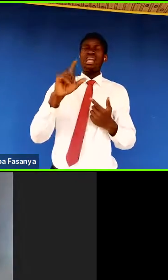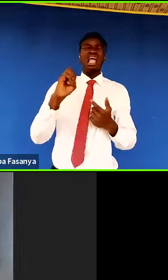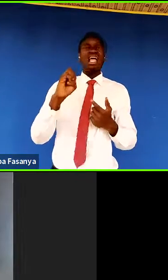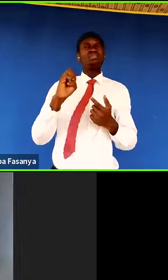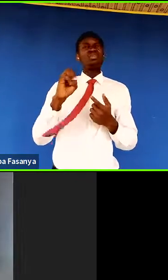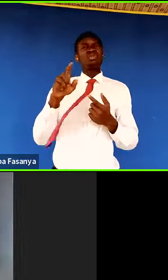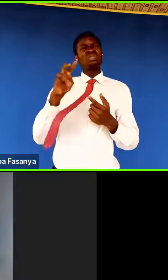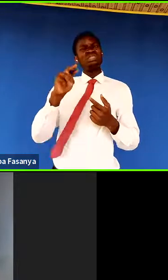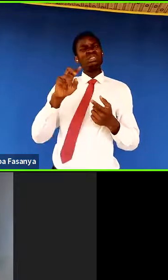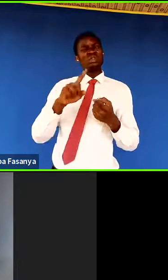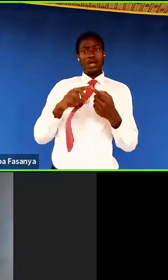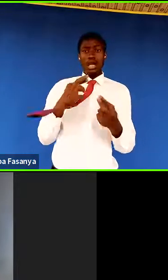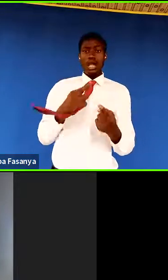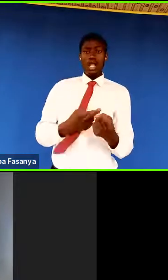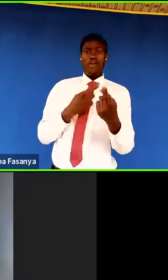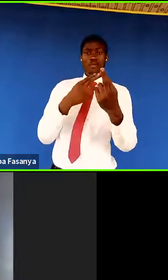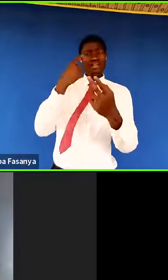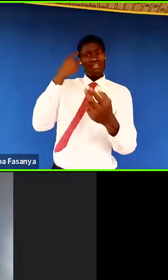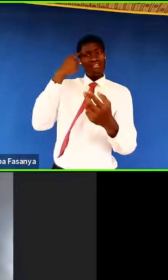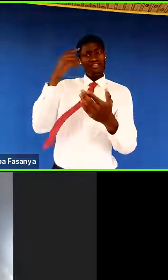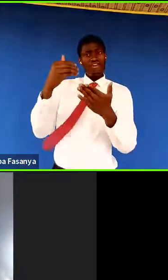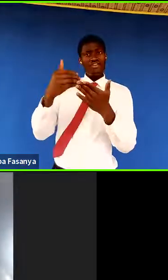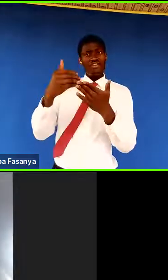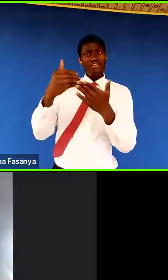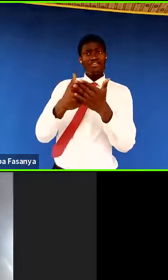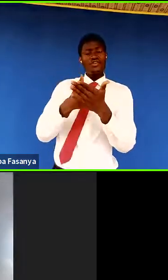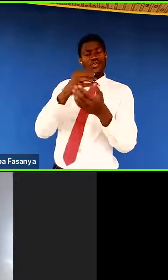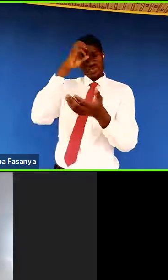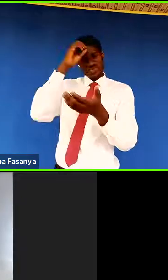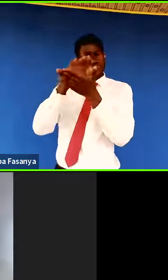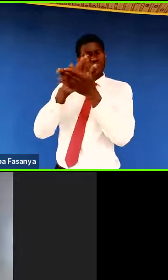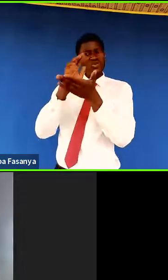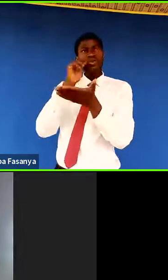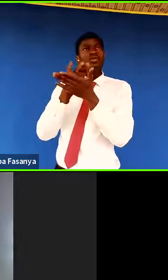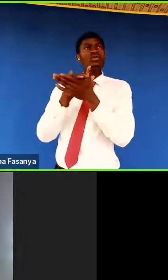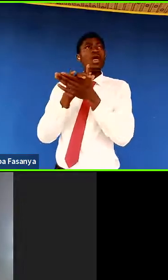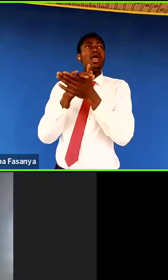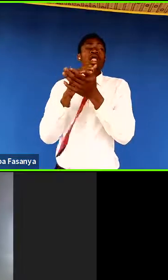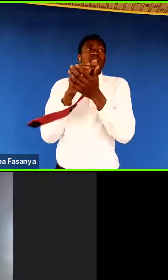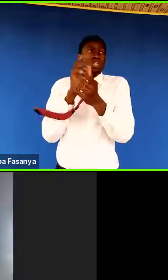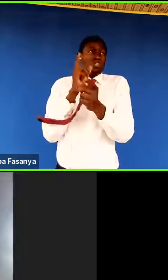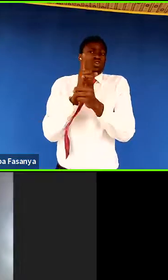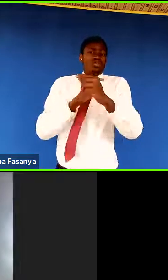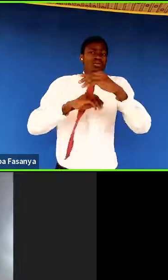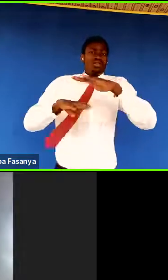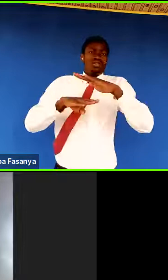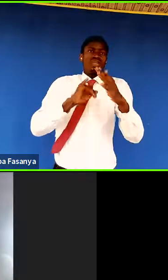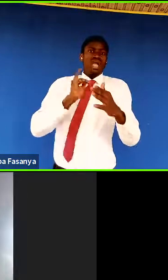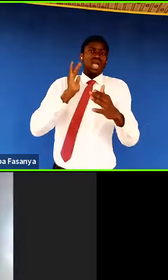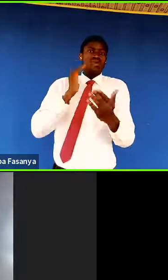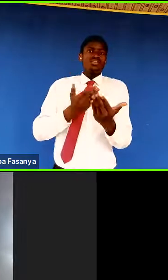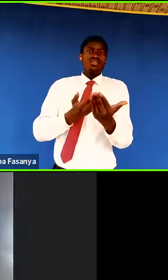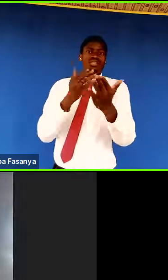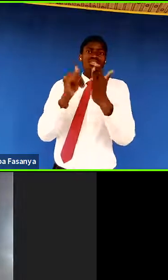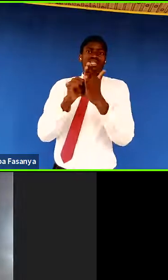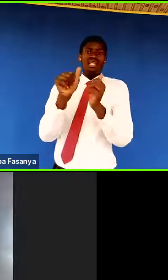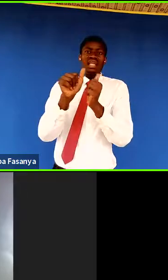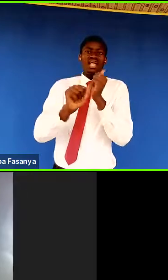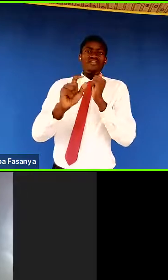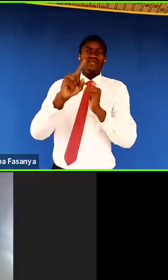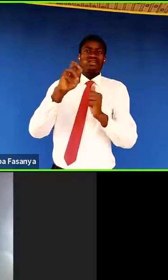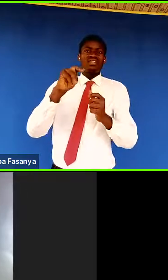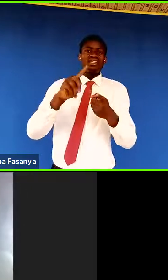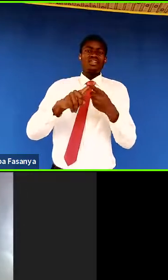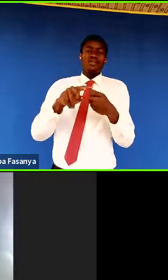through advantageous? Basically, I would just suggest that everybody should maintain a healthy lifestyle. Healthy